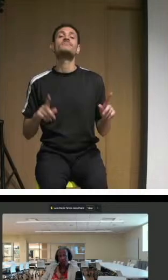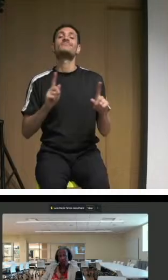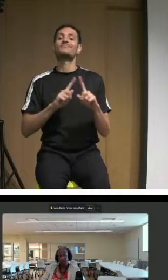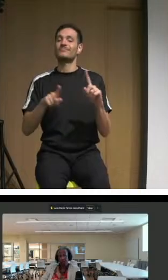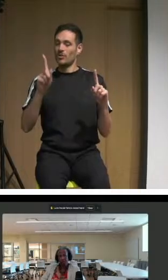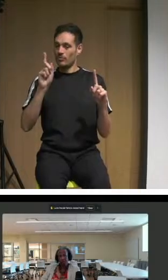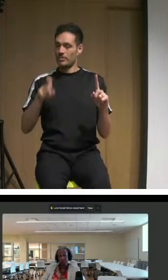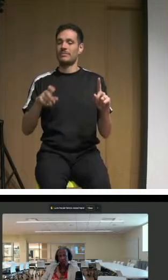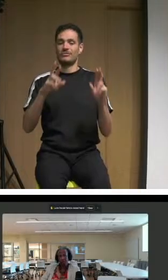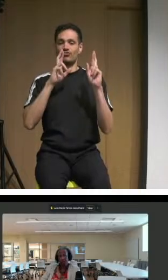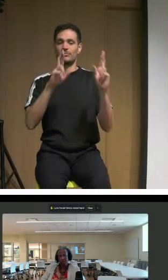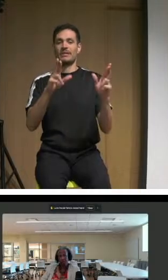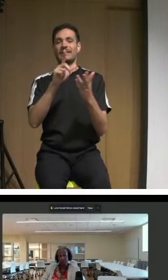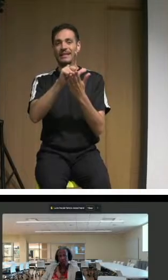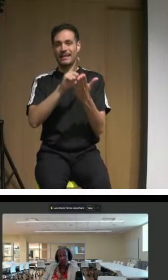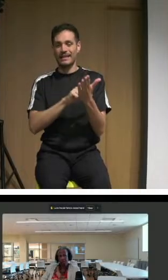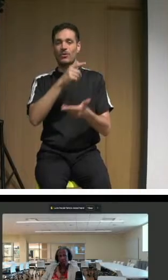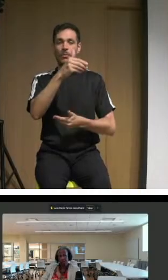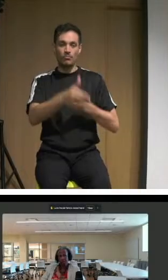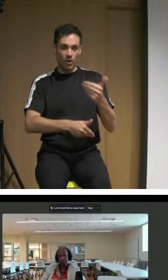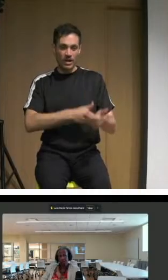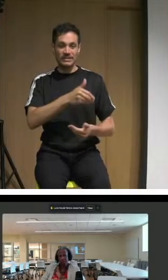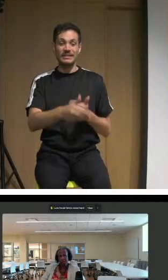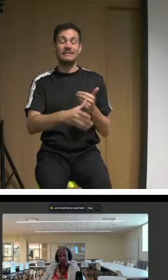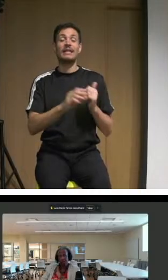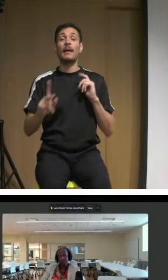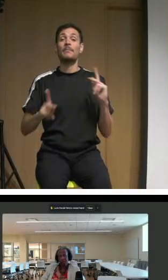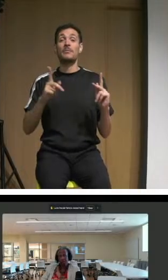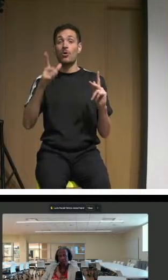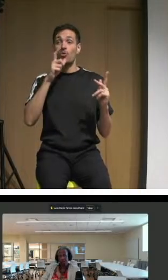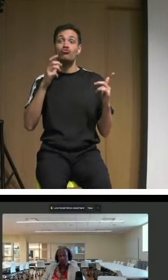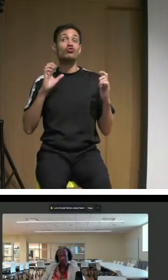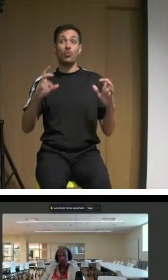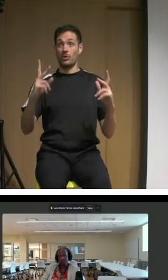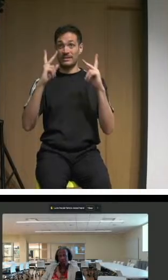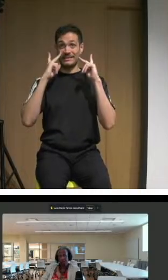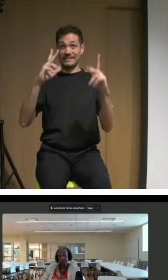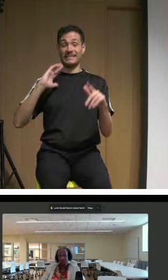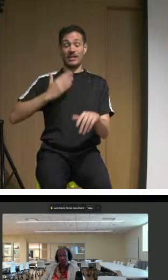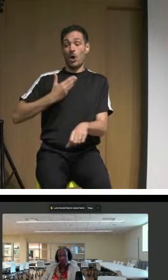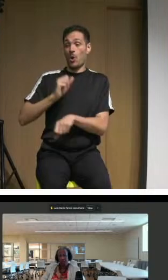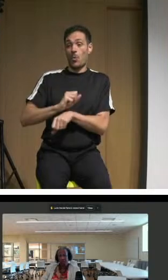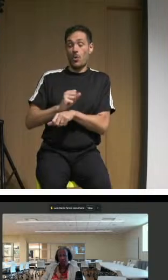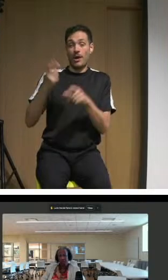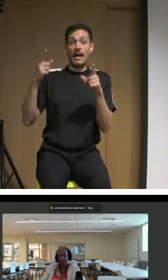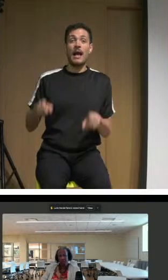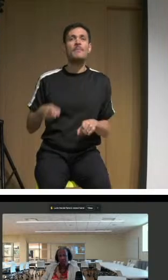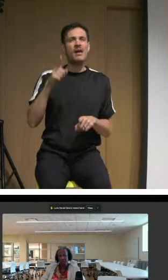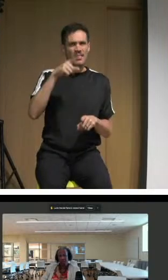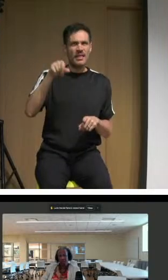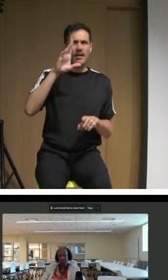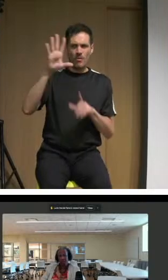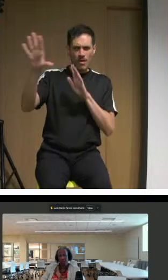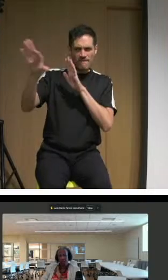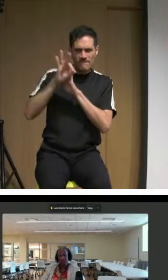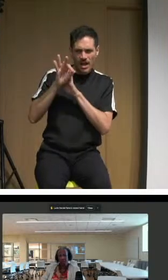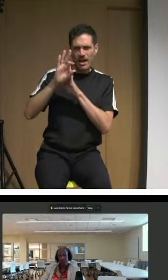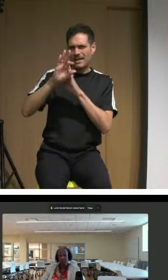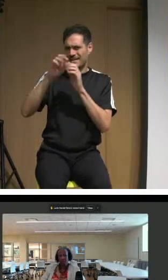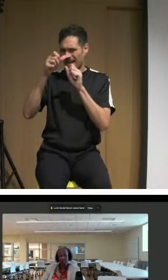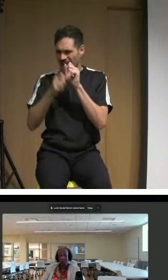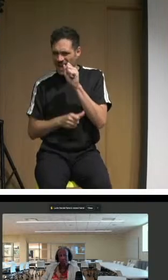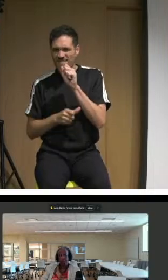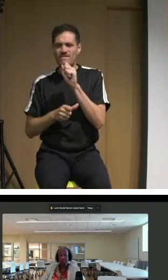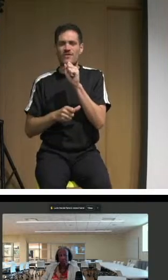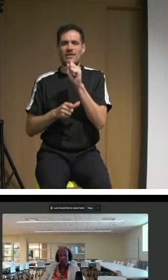legal process and the fact that people who do not want to see this work implemented in any way, shape, or form will find the process holes and use